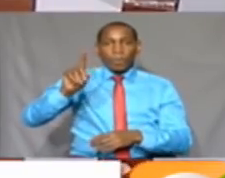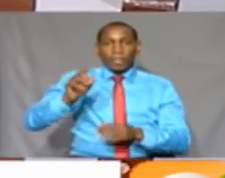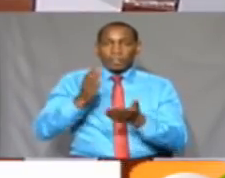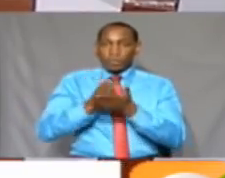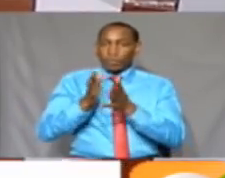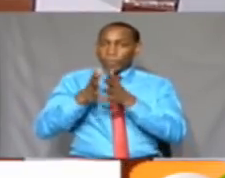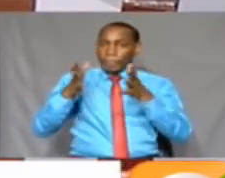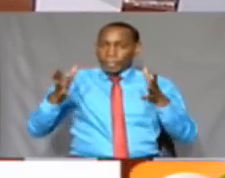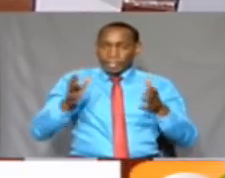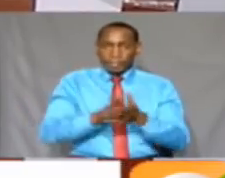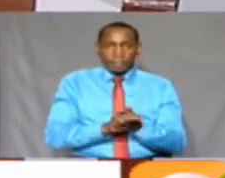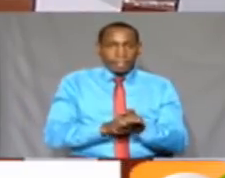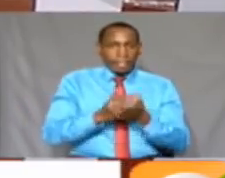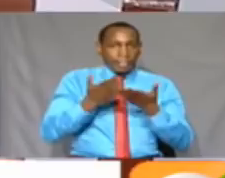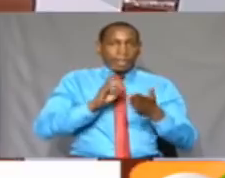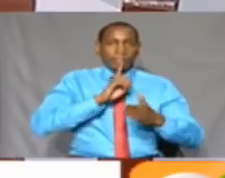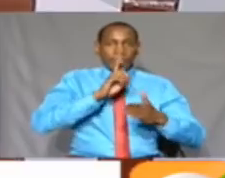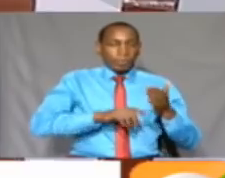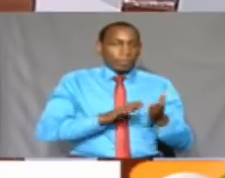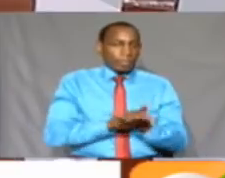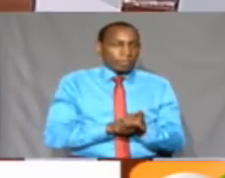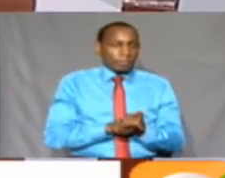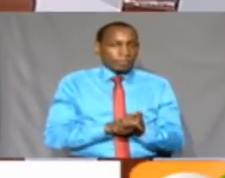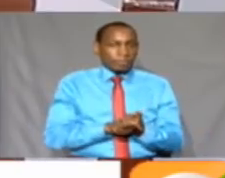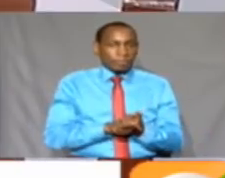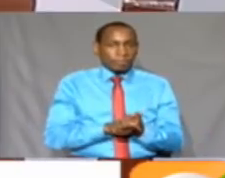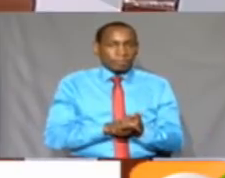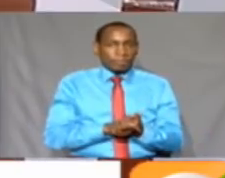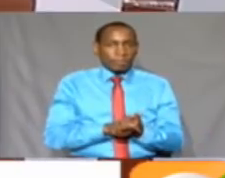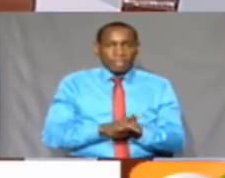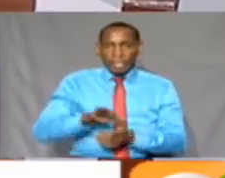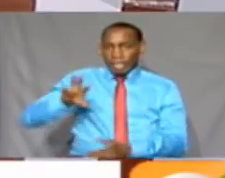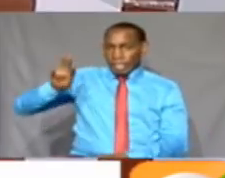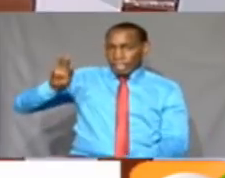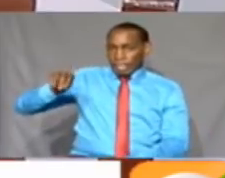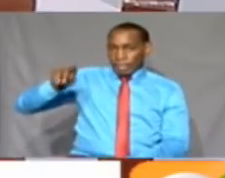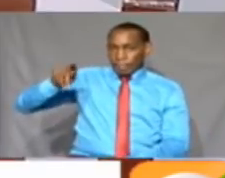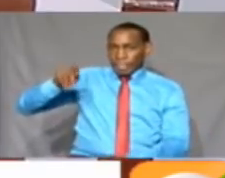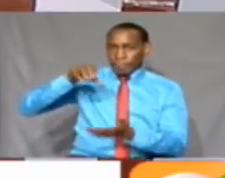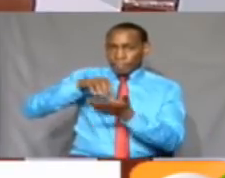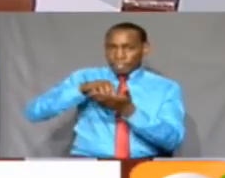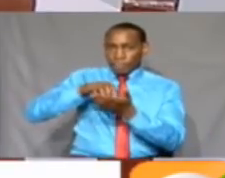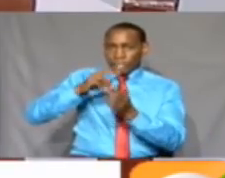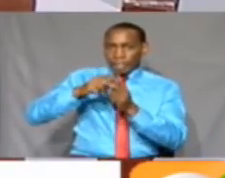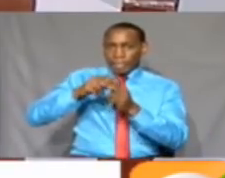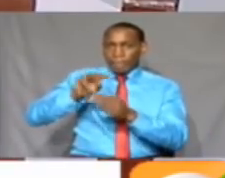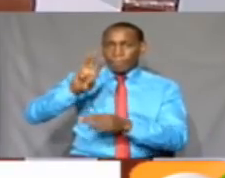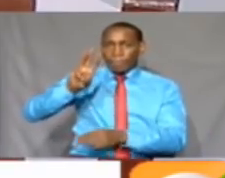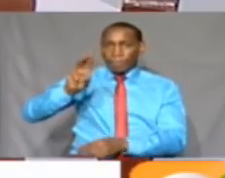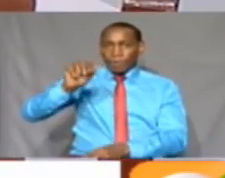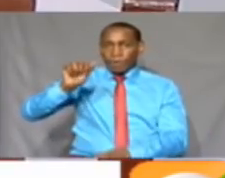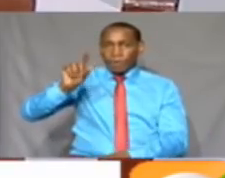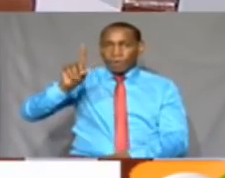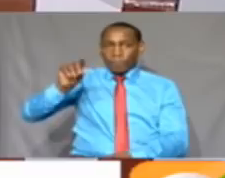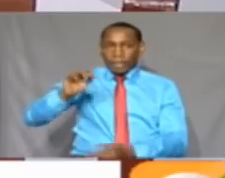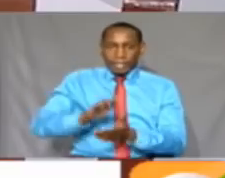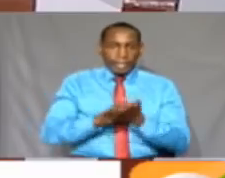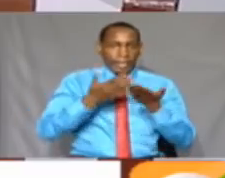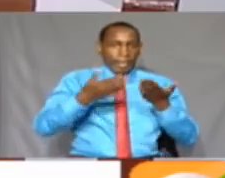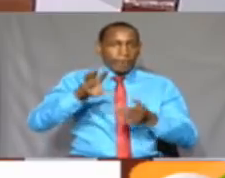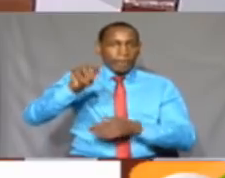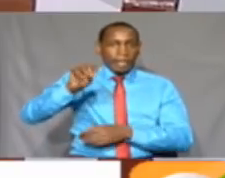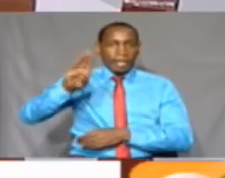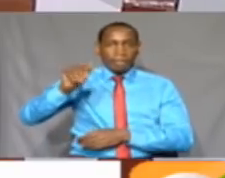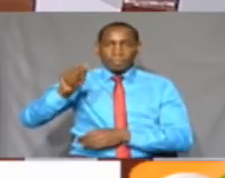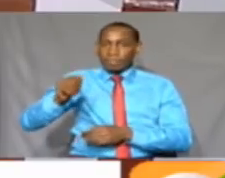really. So he's actually saying that he's calling the MP position ward. So the MCAs are actually the ones who will